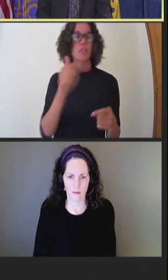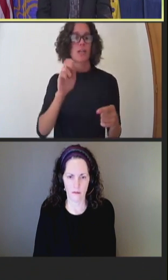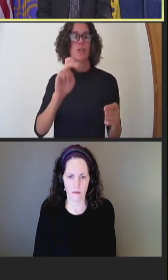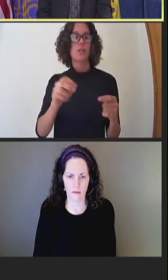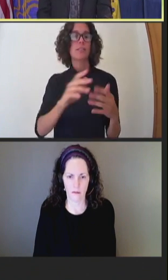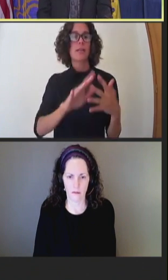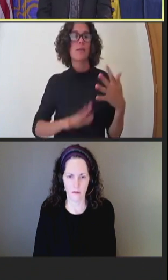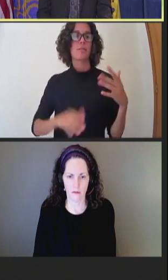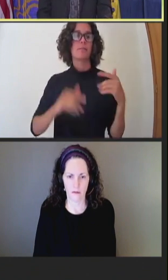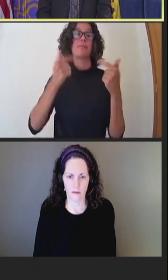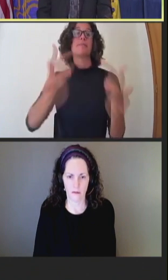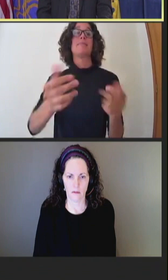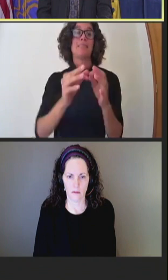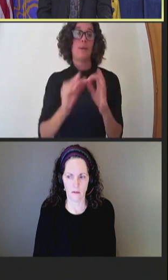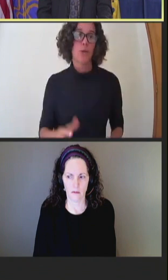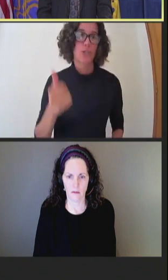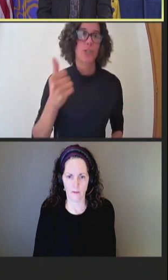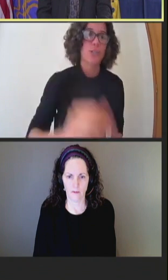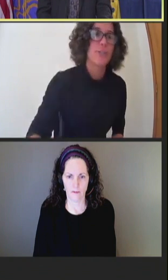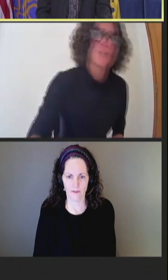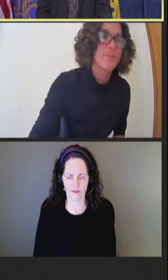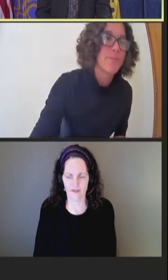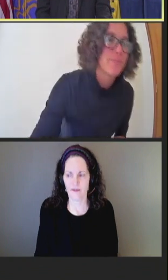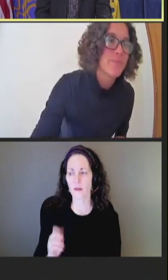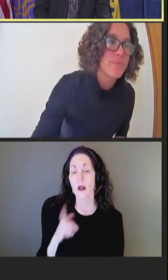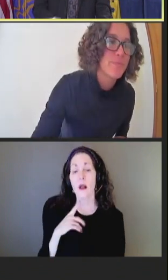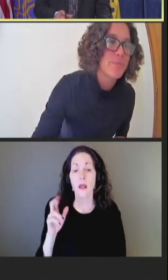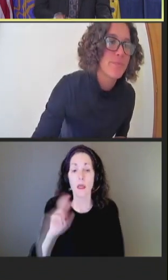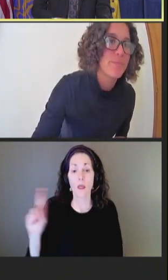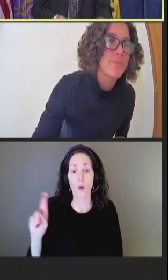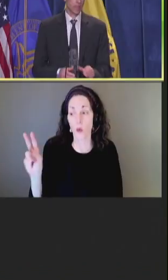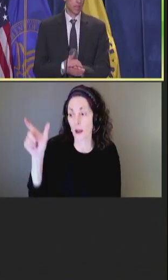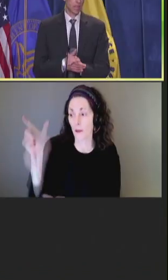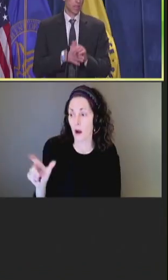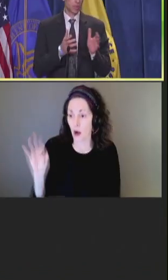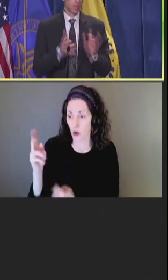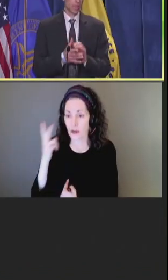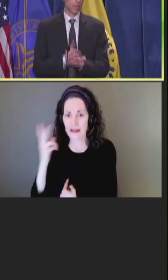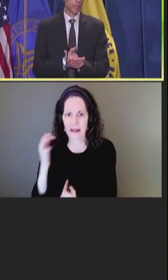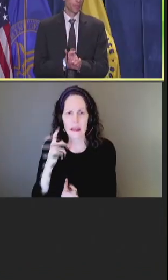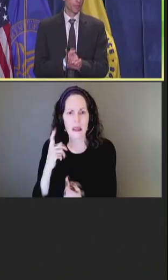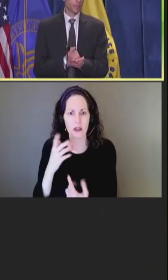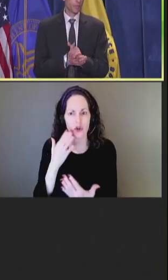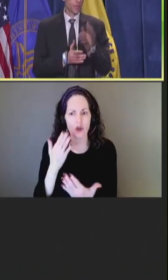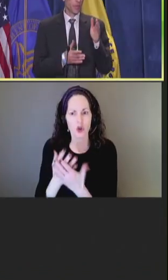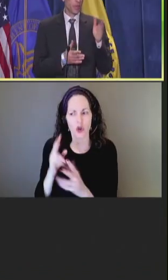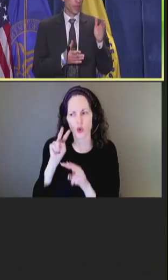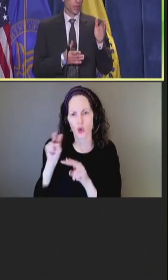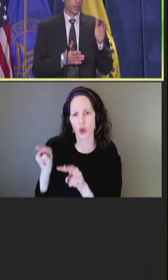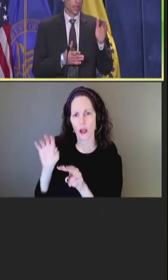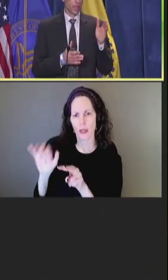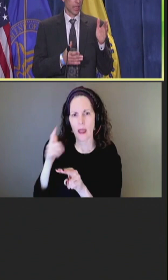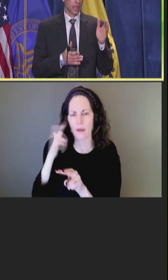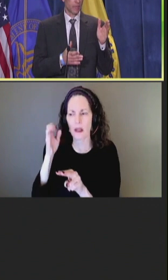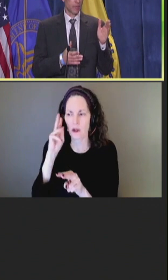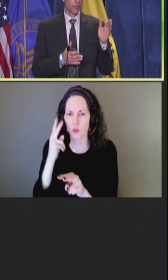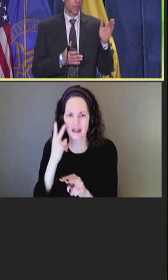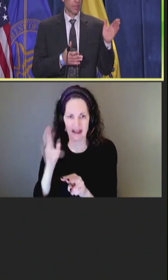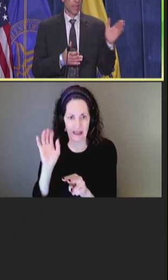a simplified schematic. It's worth taking a quick look there just because we'll see some of these symbols later. There's